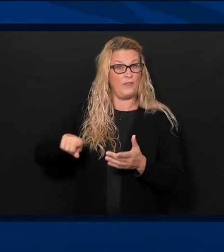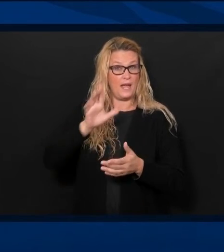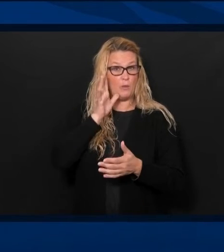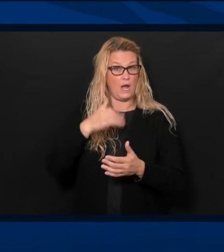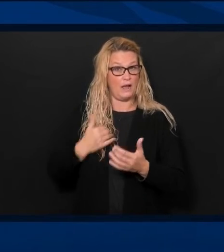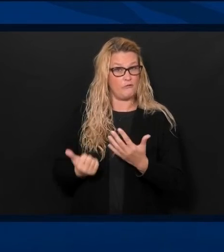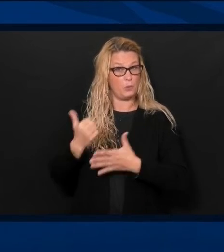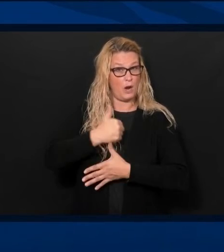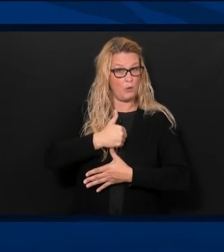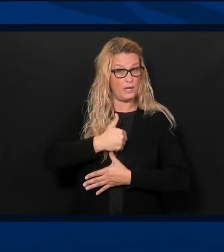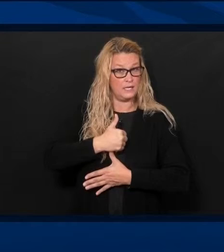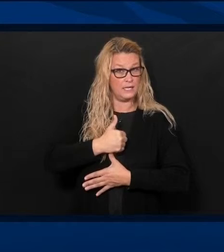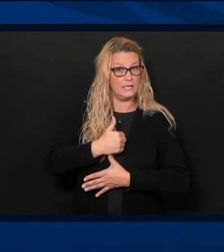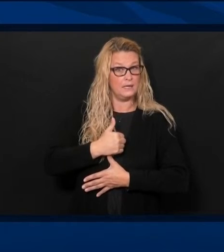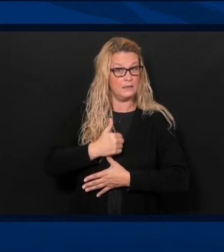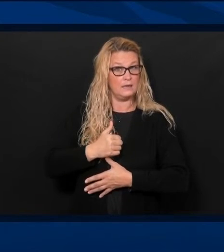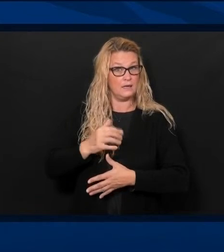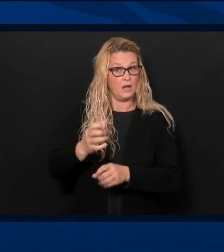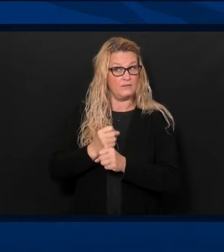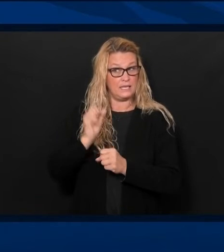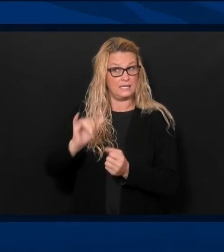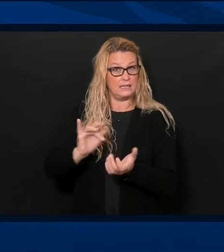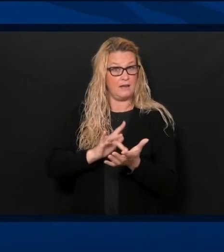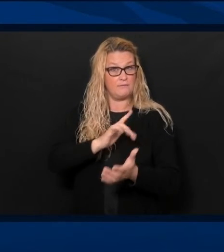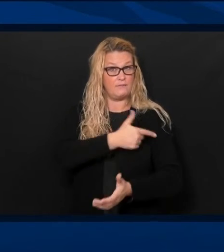early doses?